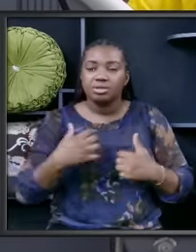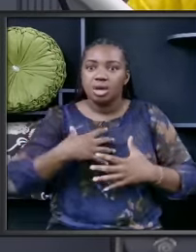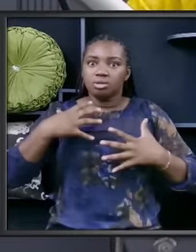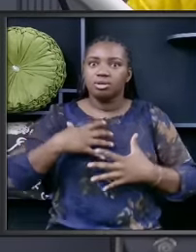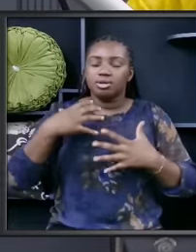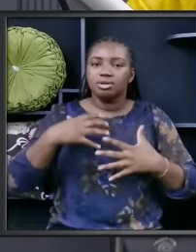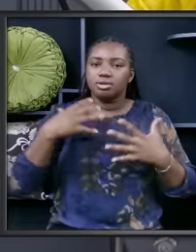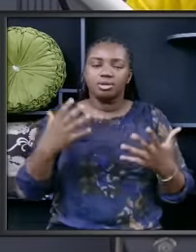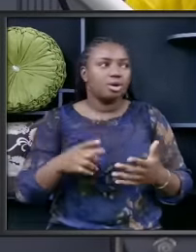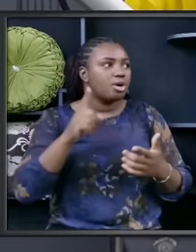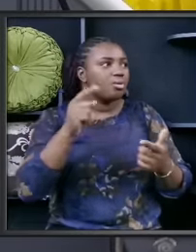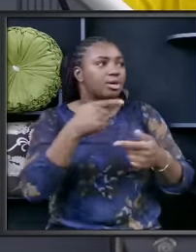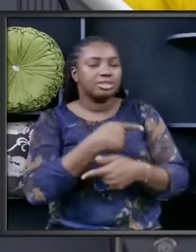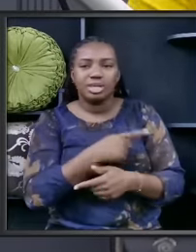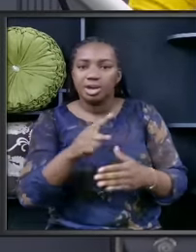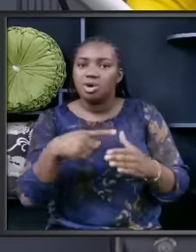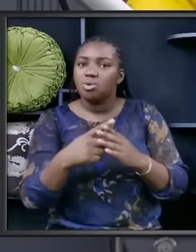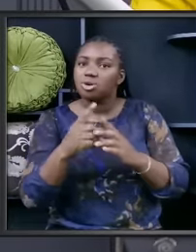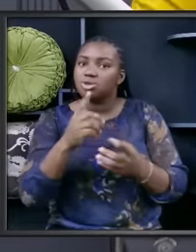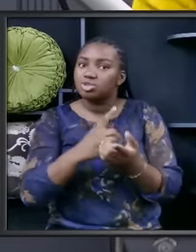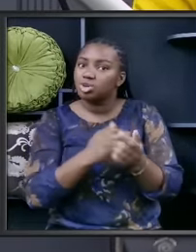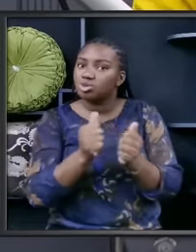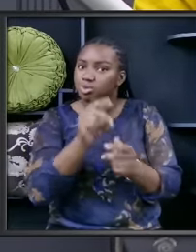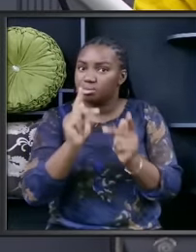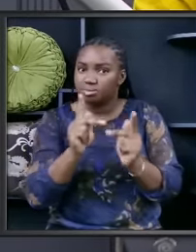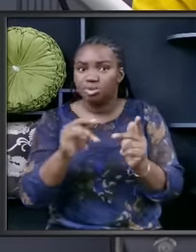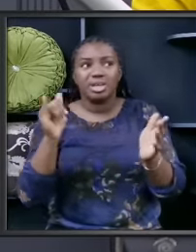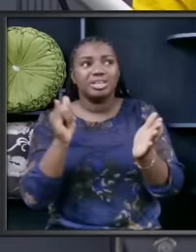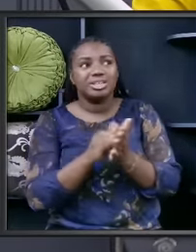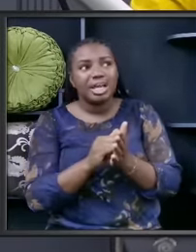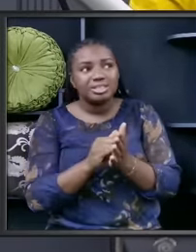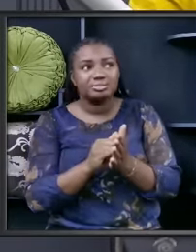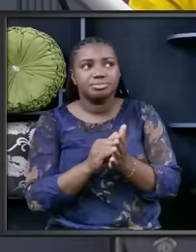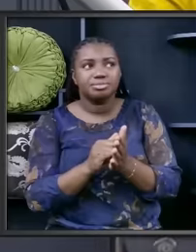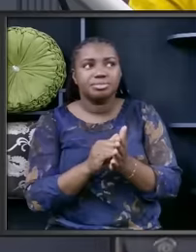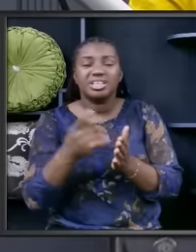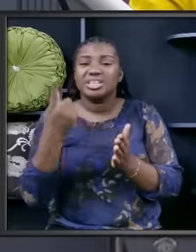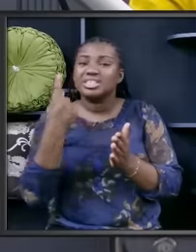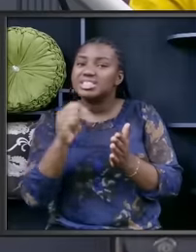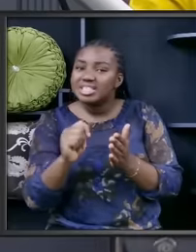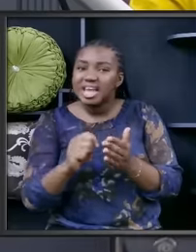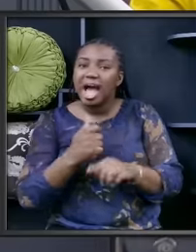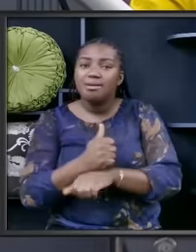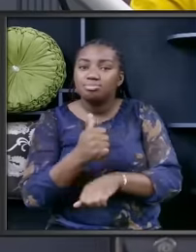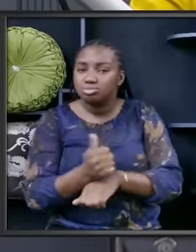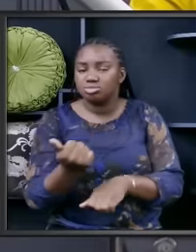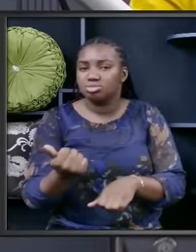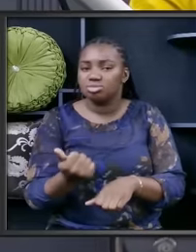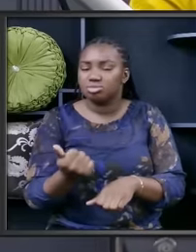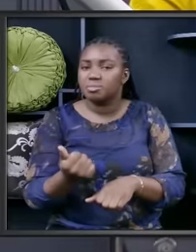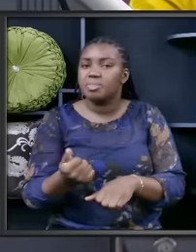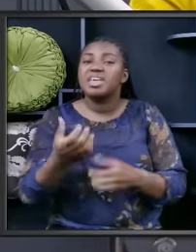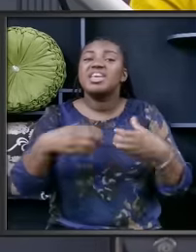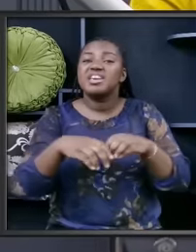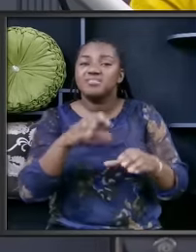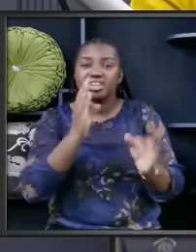he discuss with people, make him calm down. No. Say the violence where they carry the, even if he they